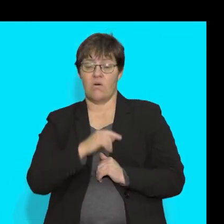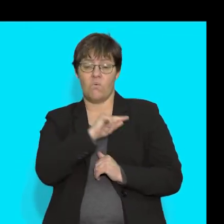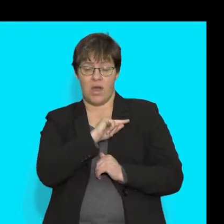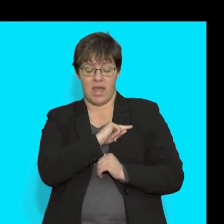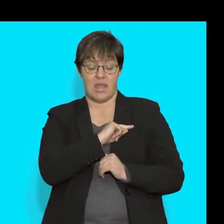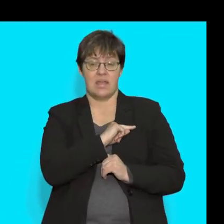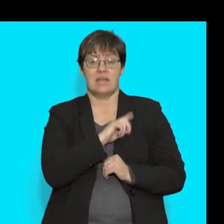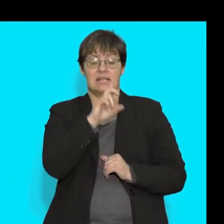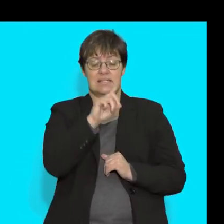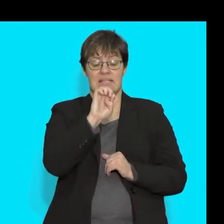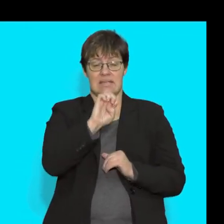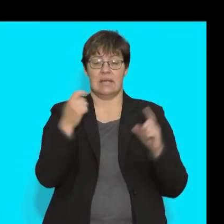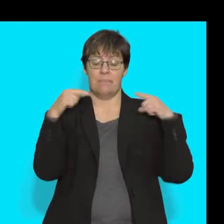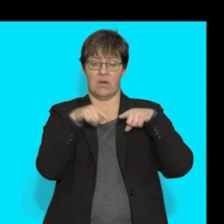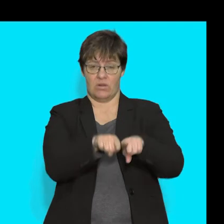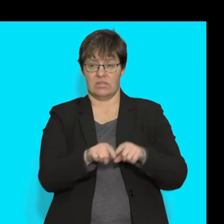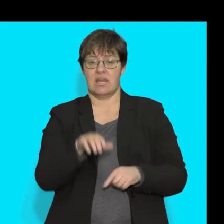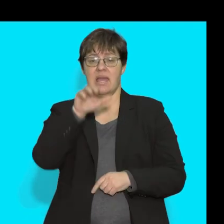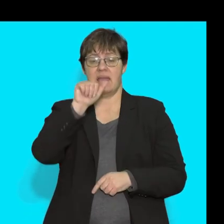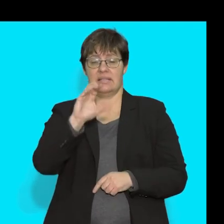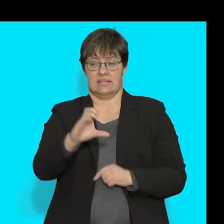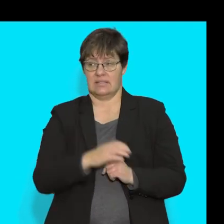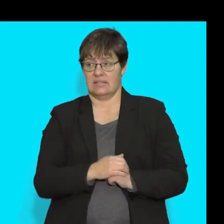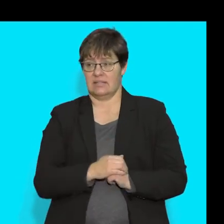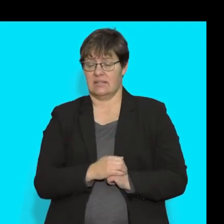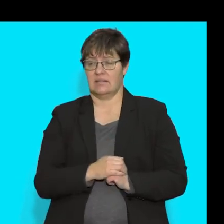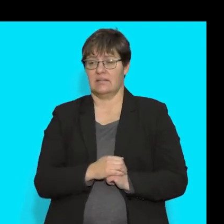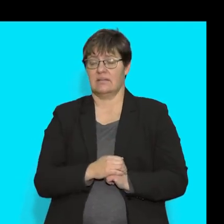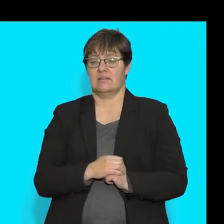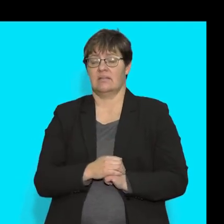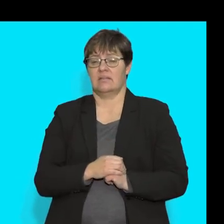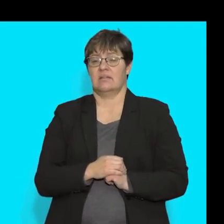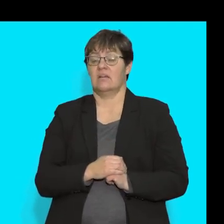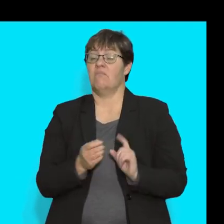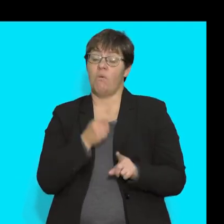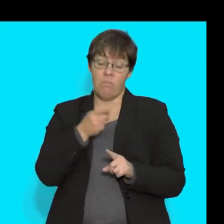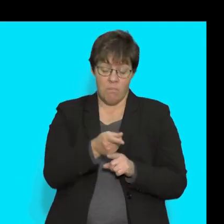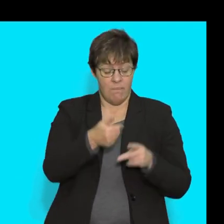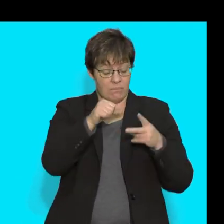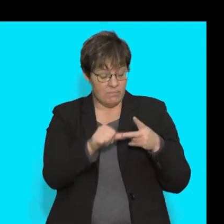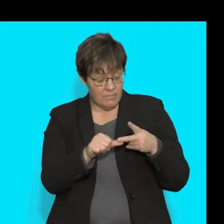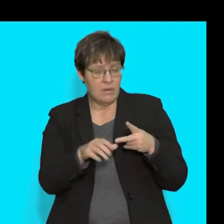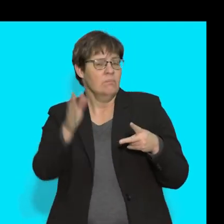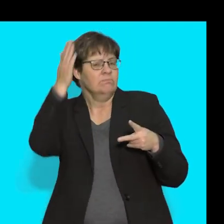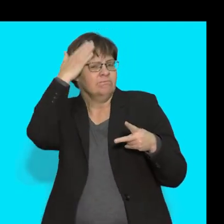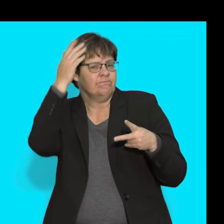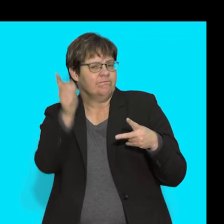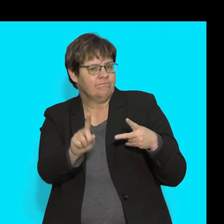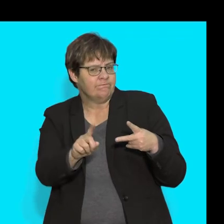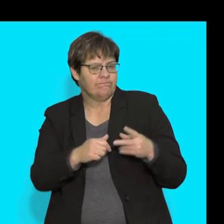Because DE is parallel to AC. And then from there, I also know